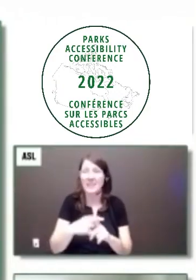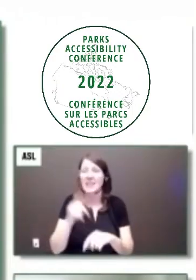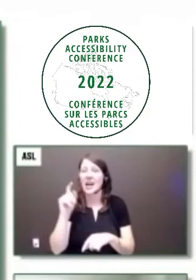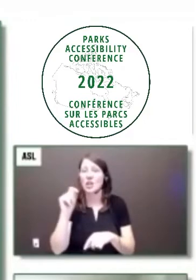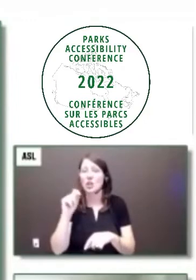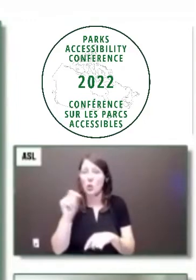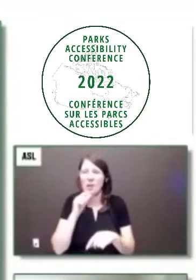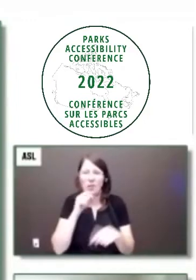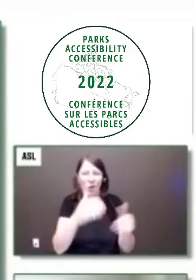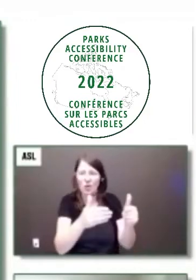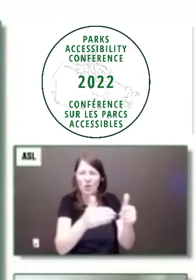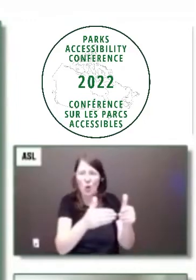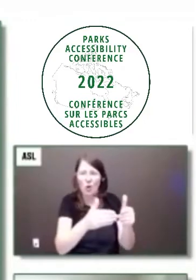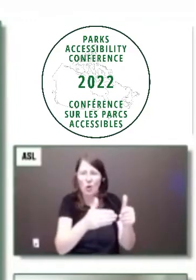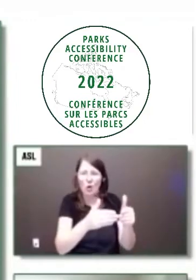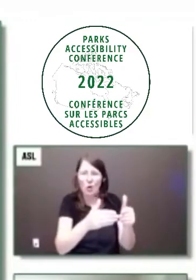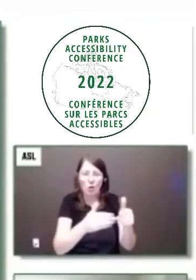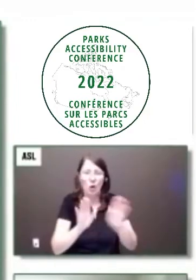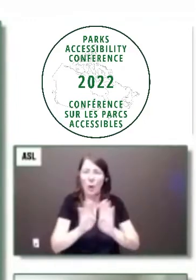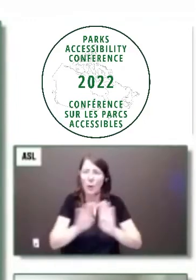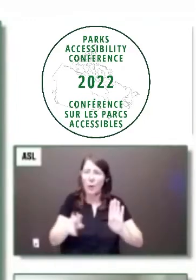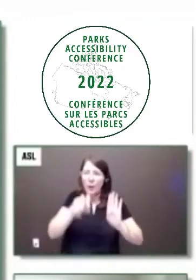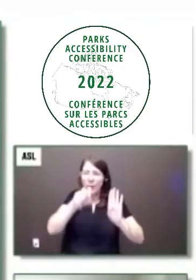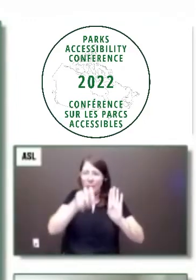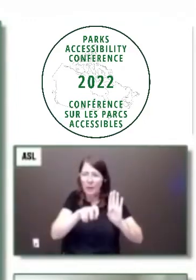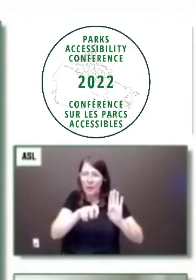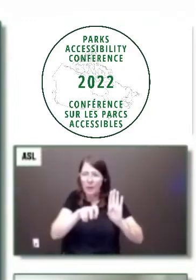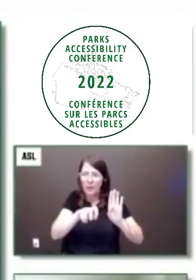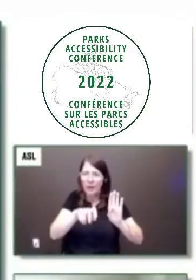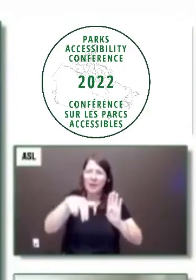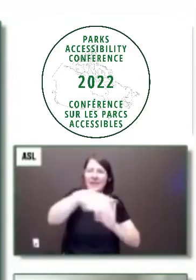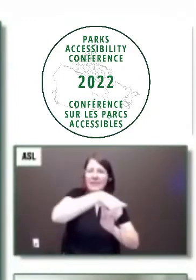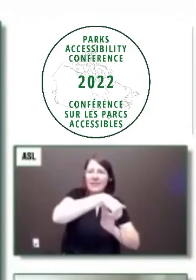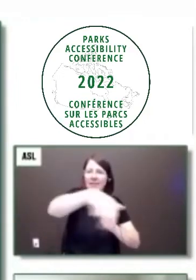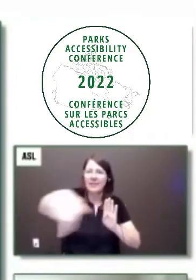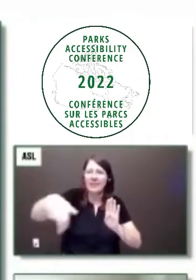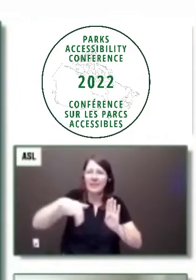of time, I can only mention these 4 things. Next slide.